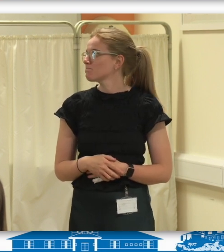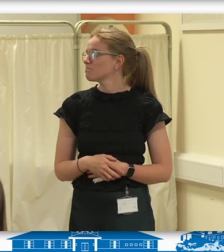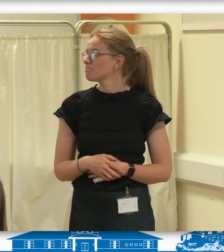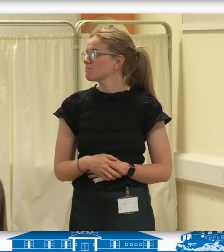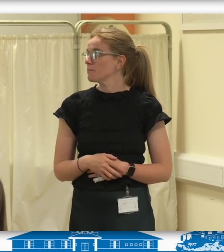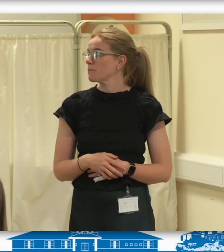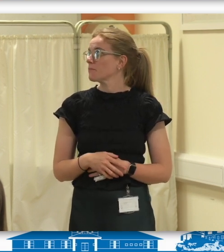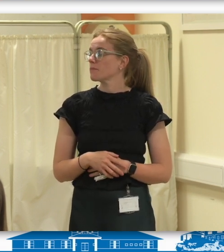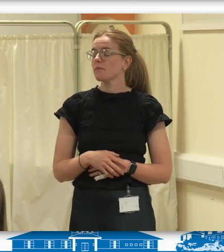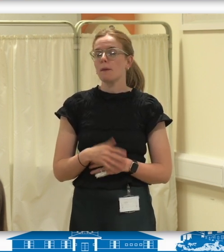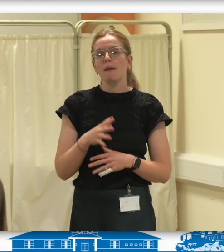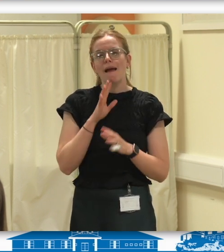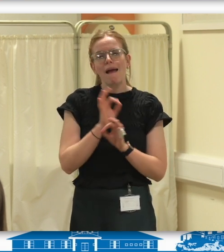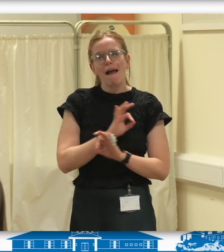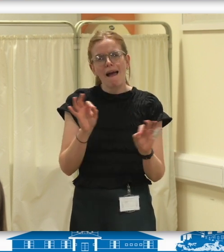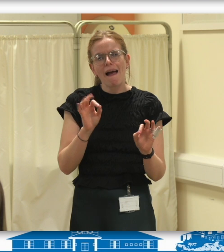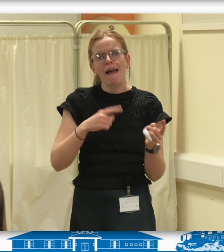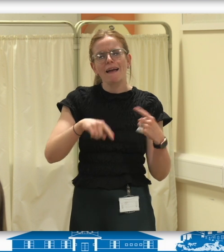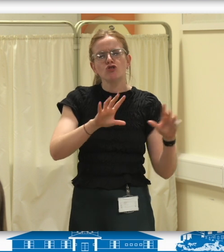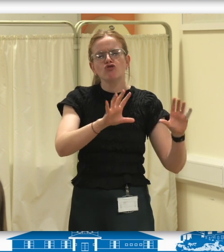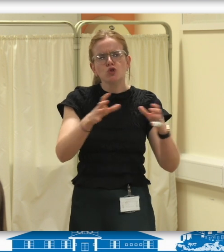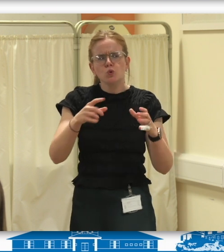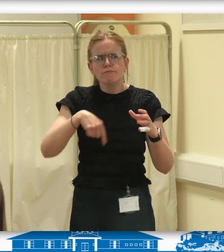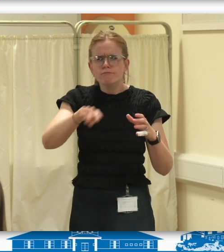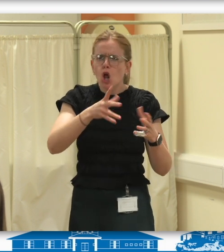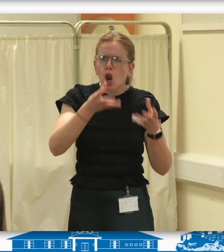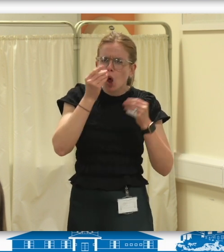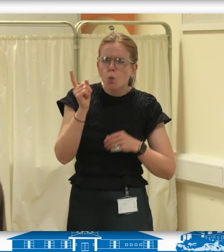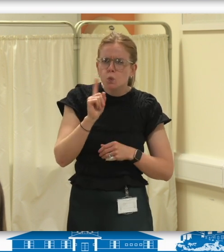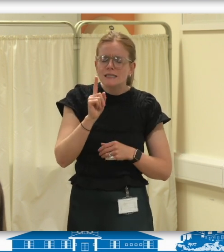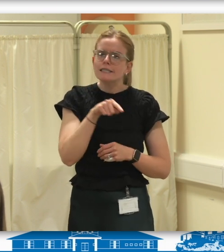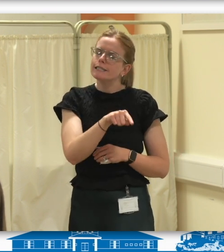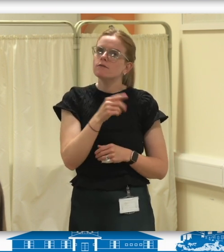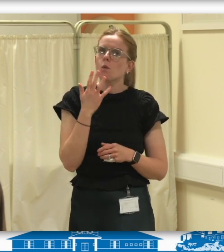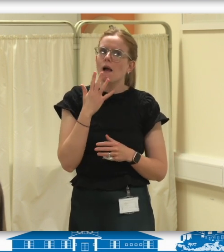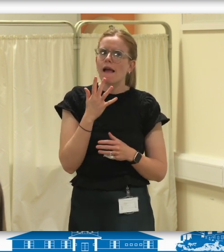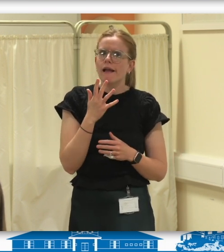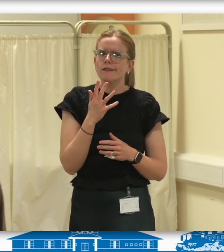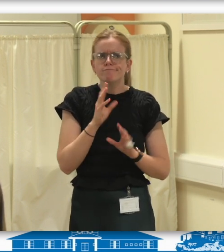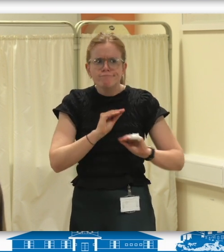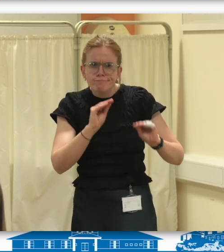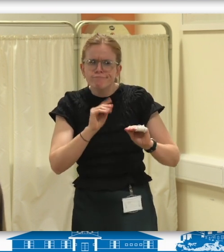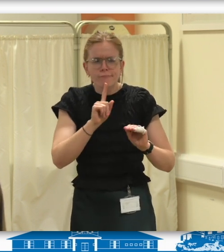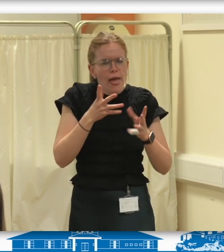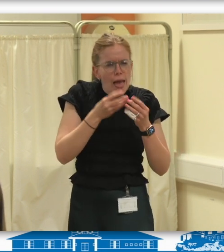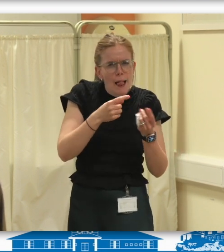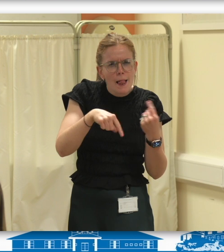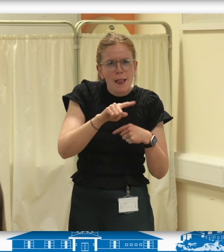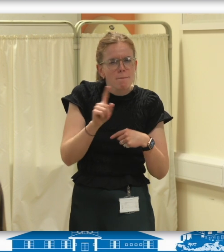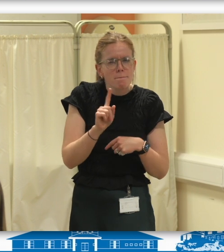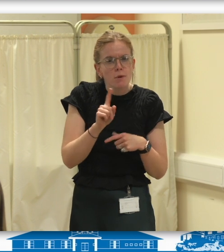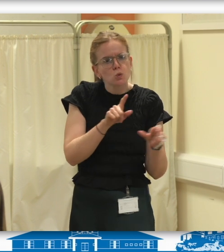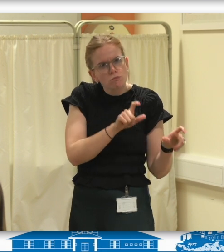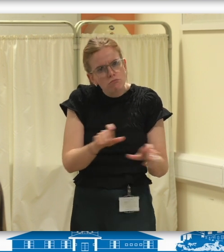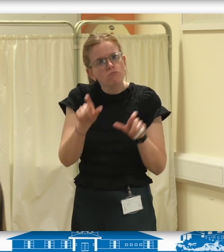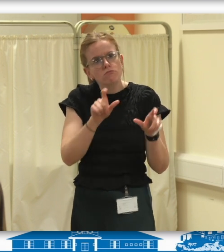We asked people from one of the groups what they had learned about when they need to help them, what they have learned about what they need to help them